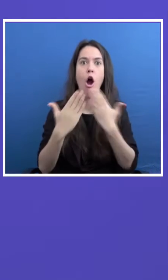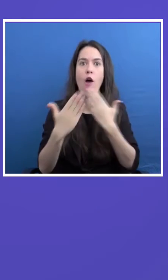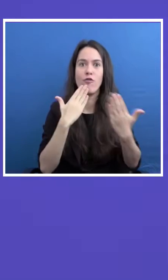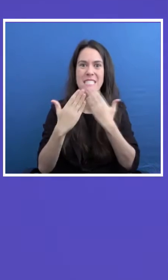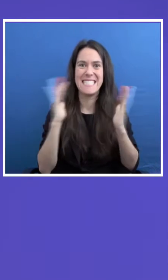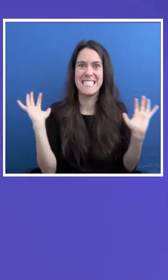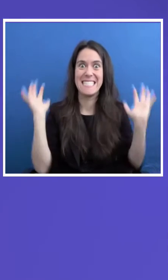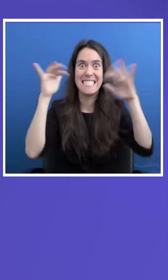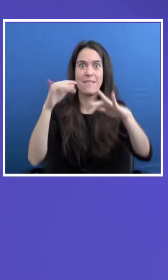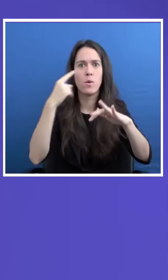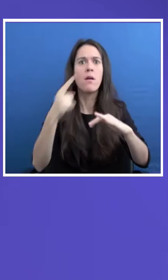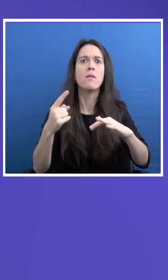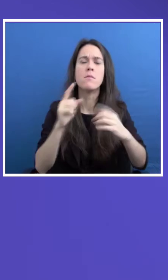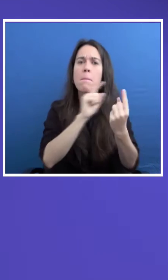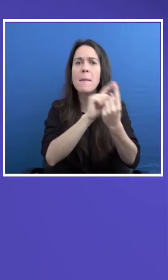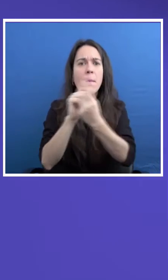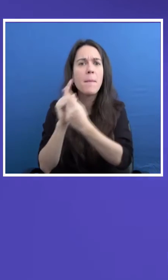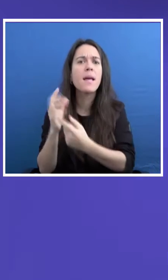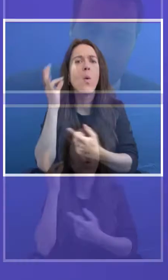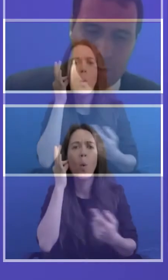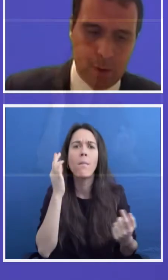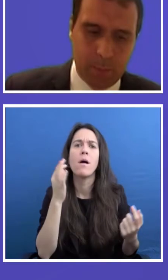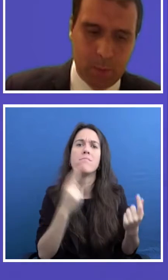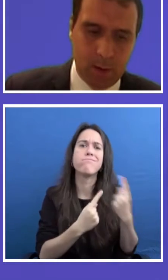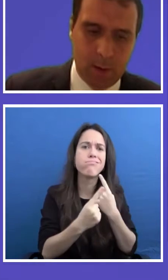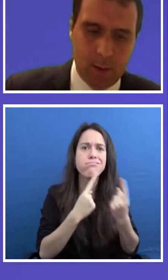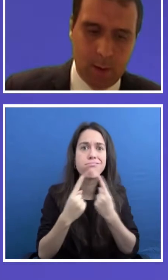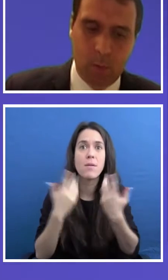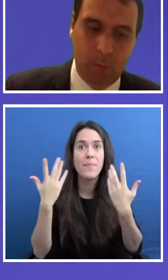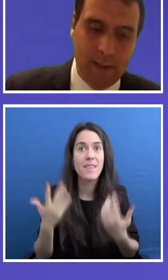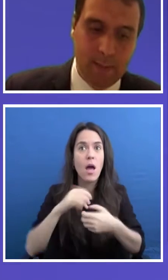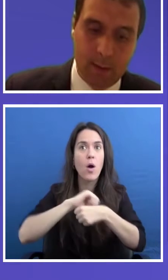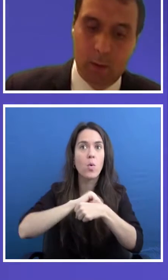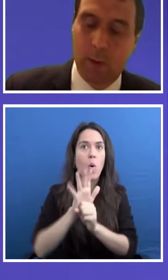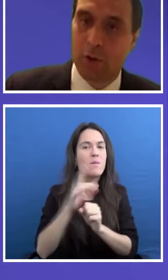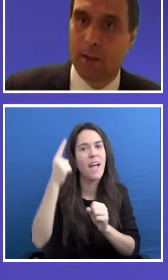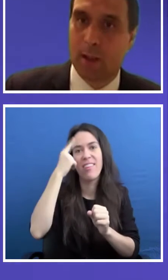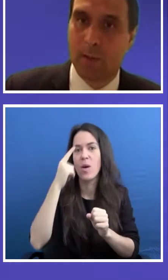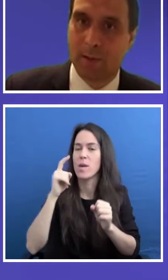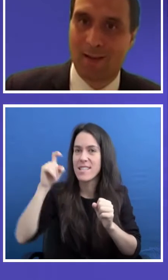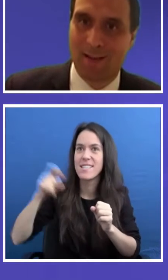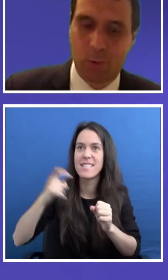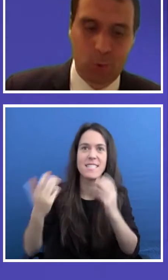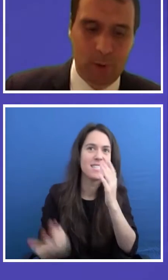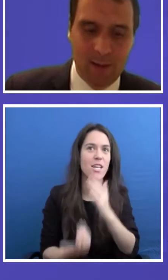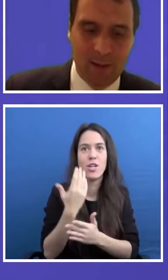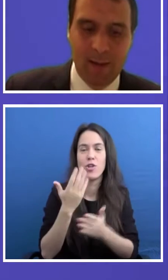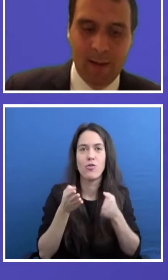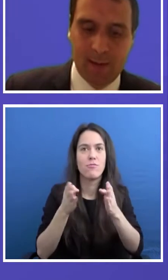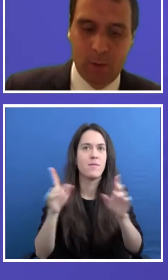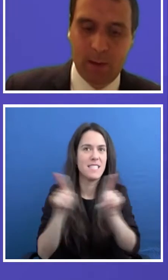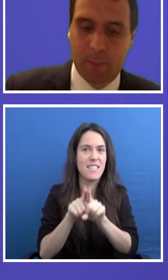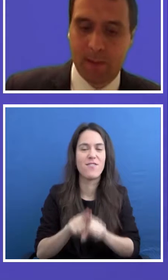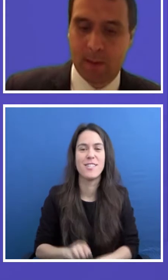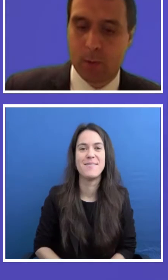to talk to them. And now with COVID, we need to find new arenas and platforms to convene similar events. Thank you.